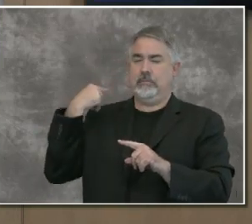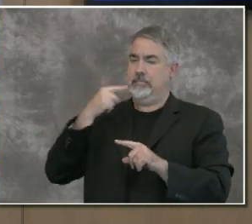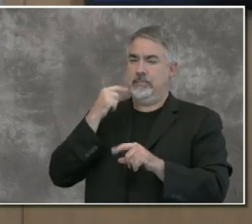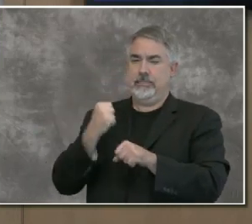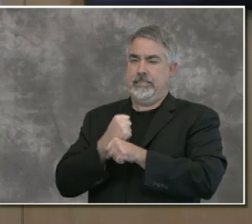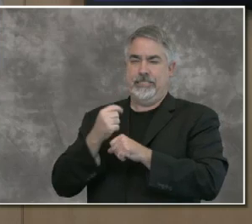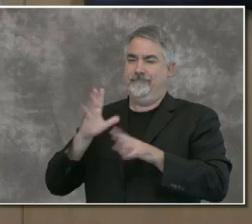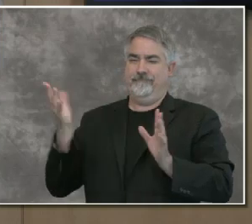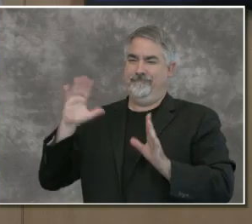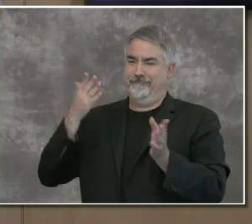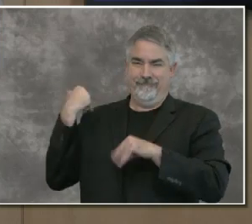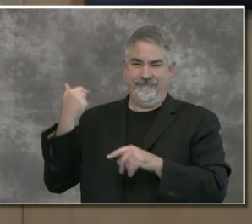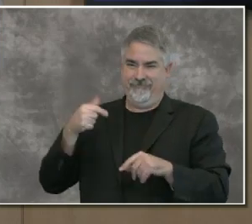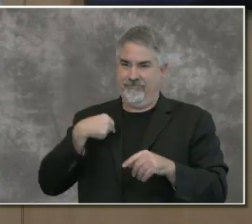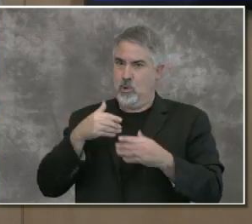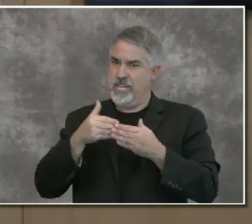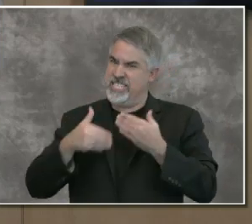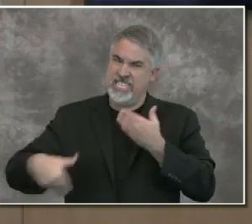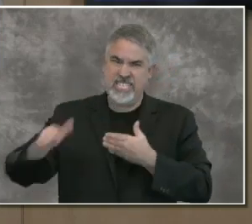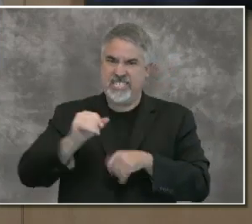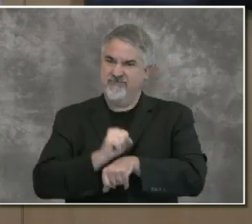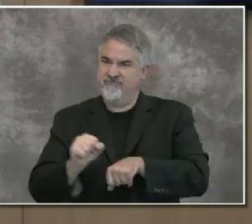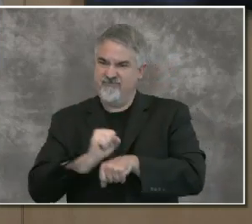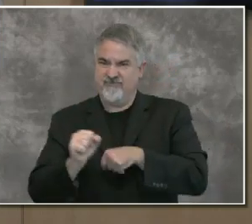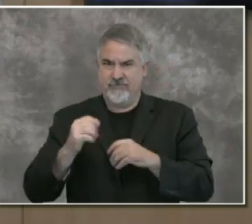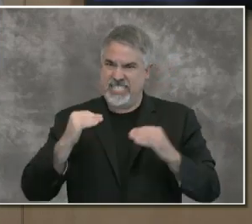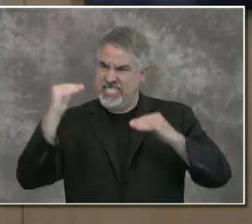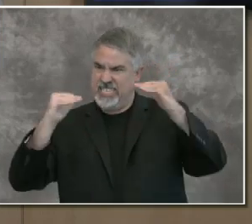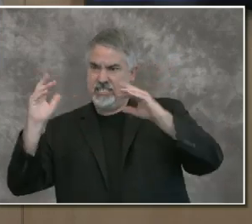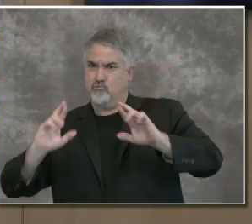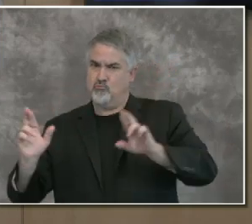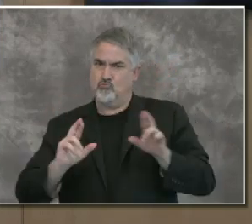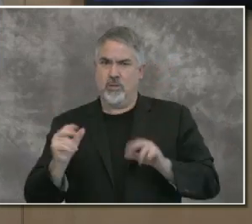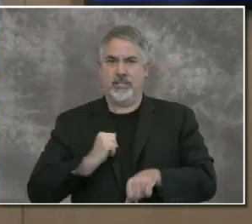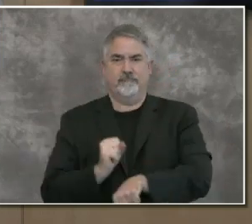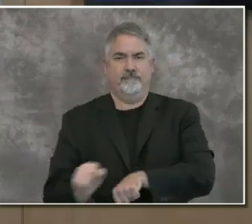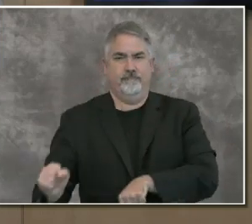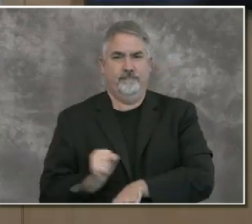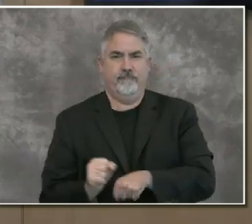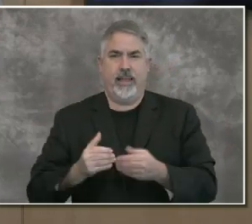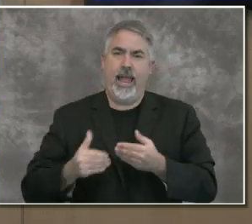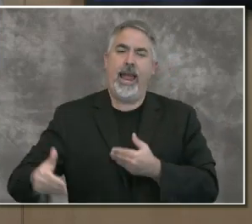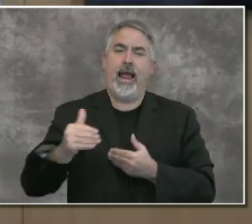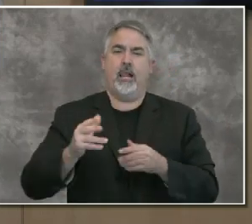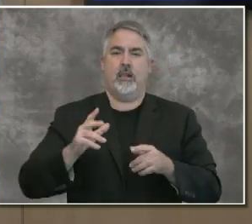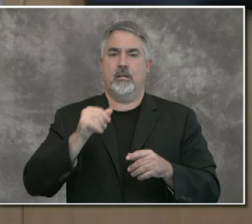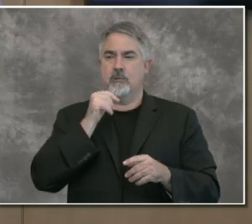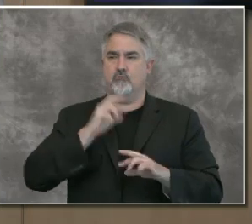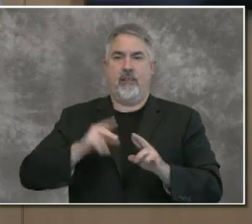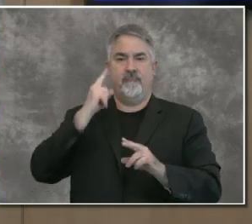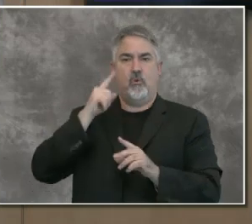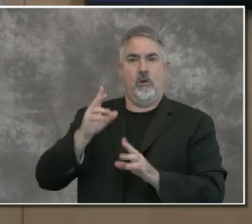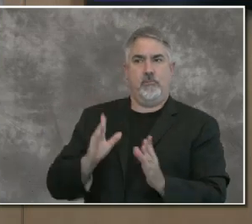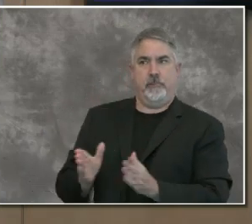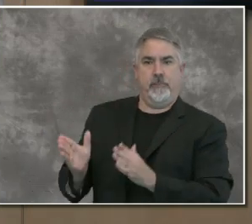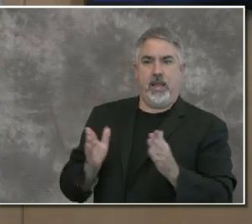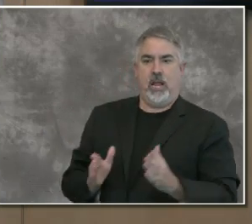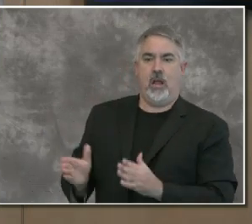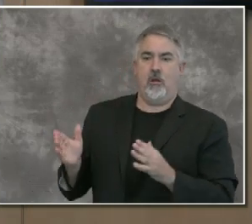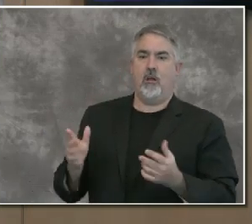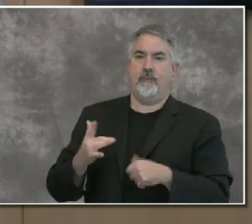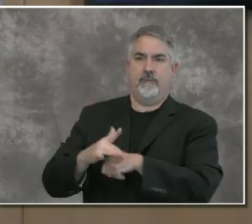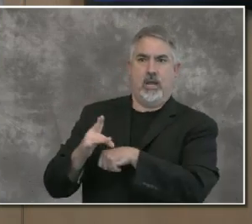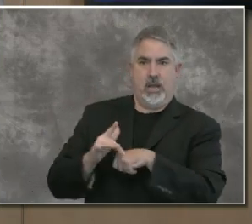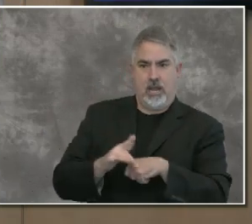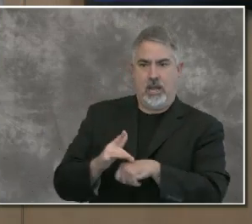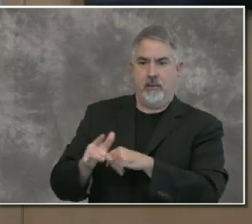efforts, again, are to raise the top line and the gray bar, both by increasing the total number of beds available, along with all of the things that